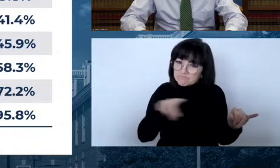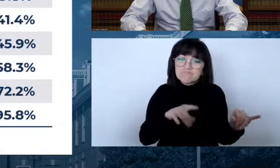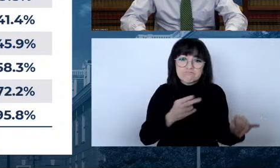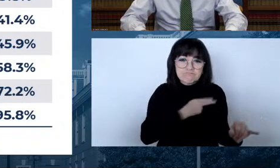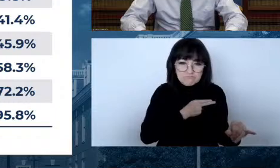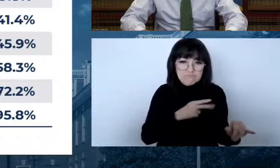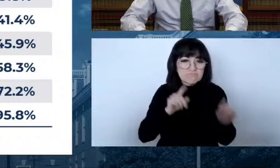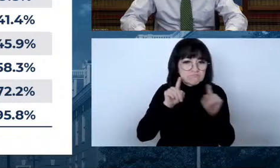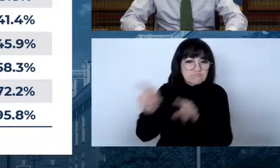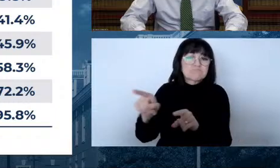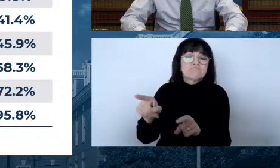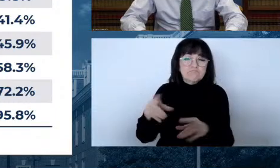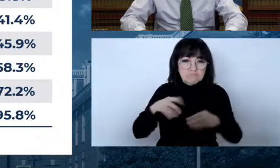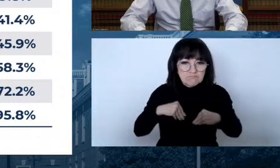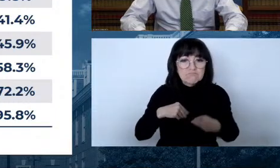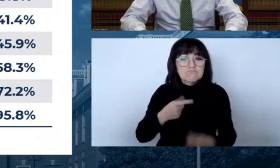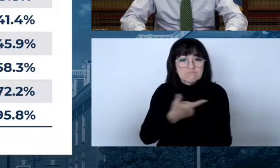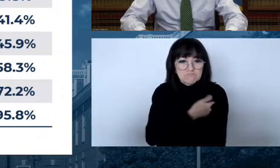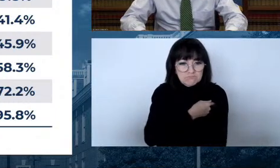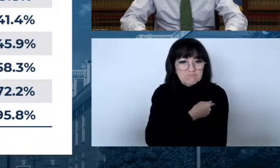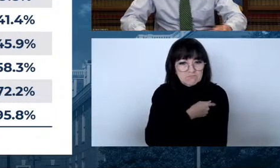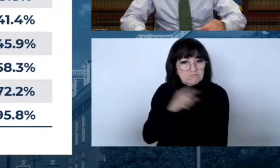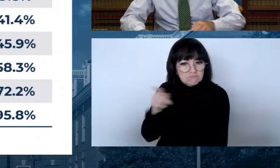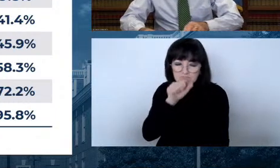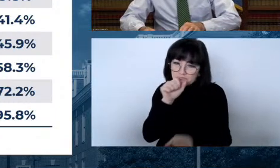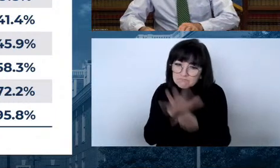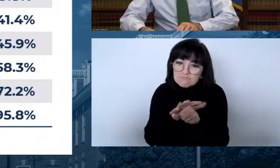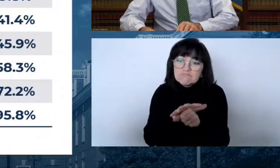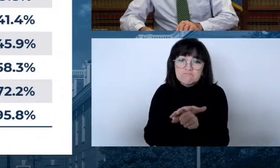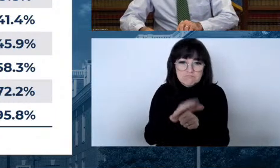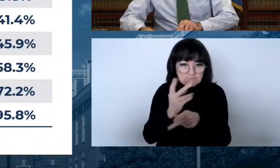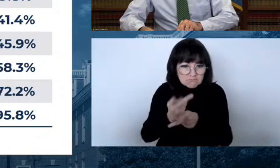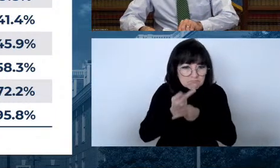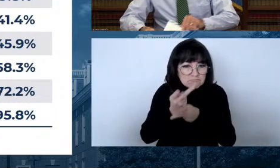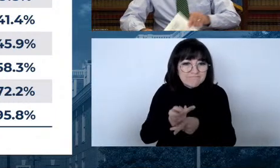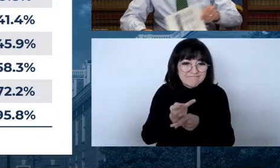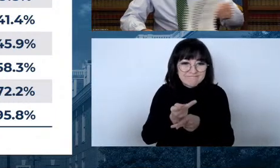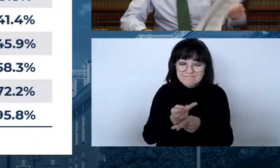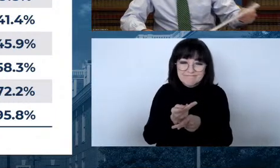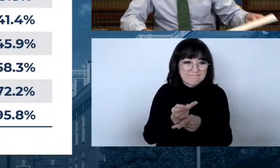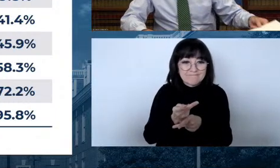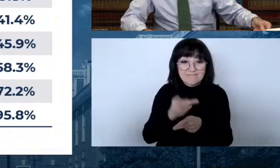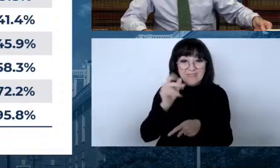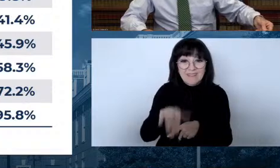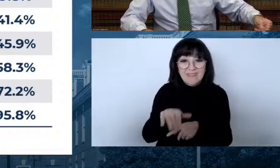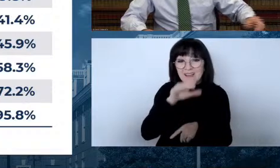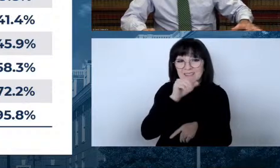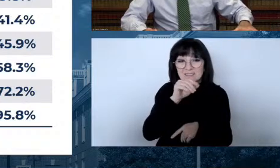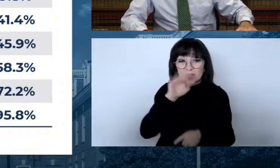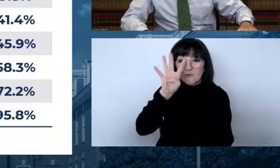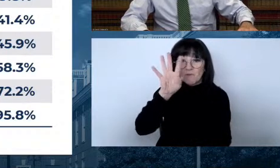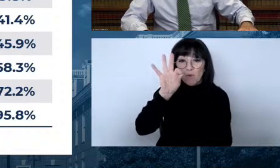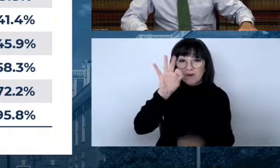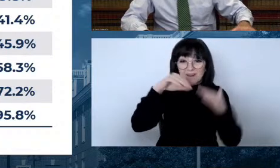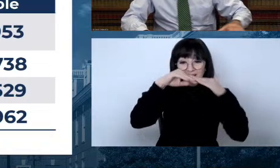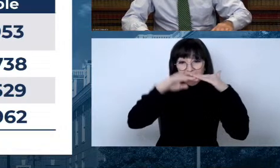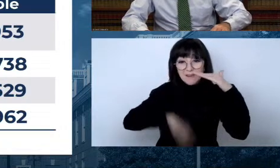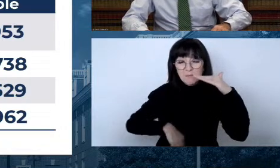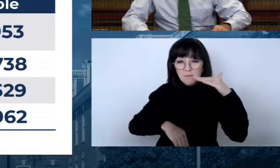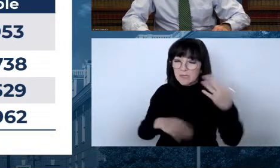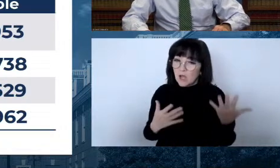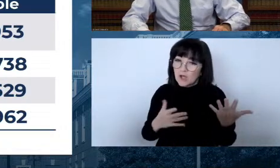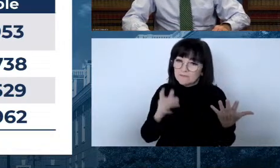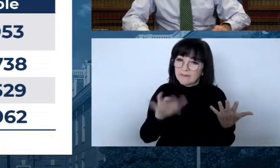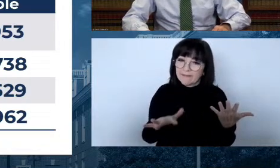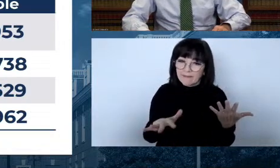teens to 40 years old, where we've got to step up our efforts to get vaccinated. On boosters,